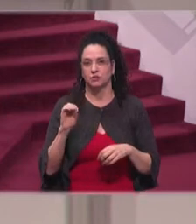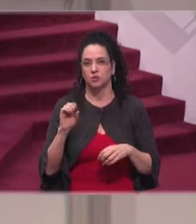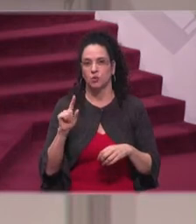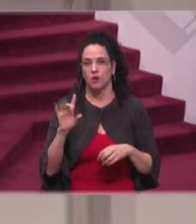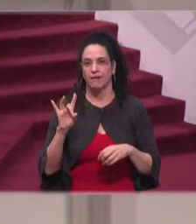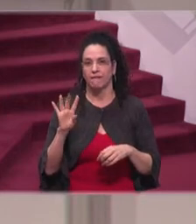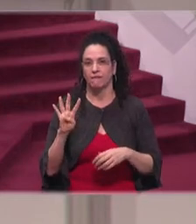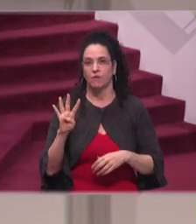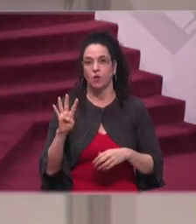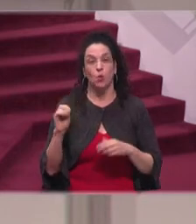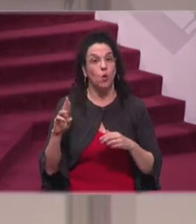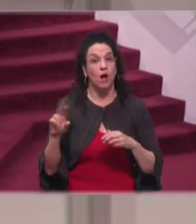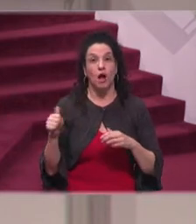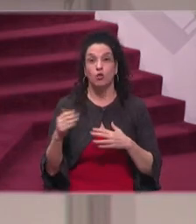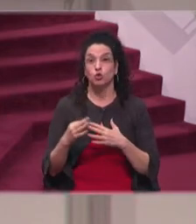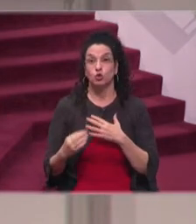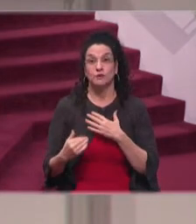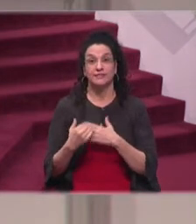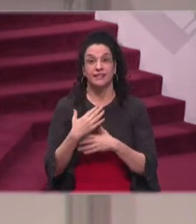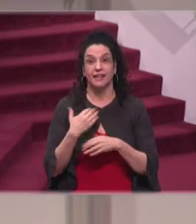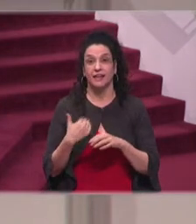703-670-0184. Or you can send an email to